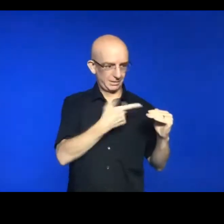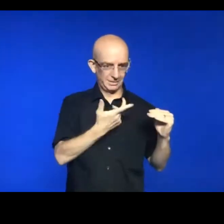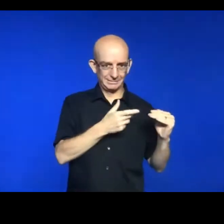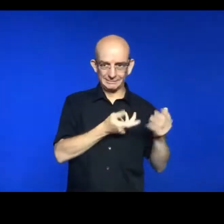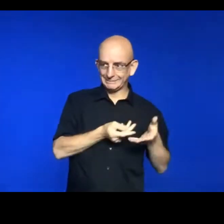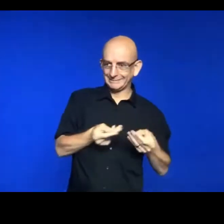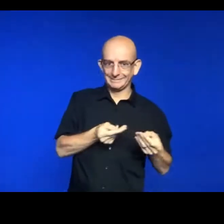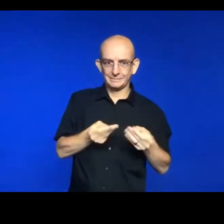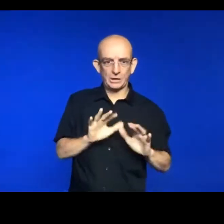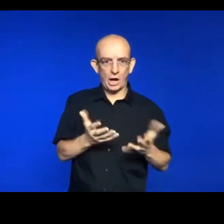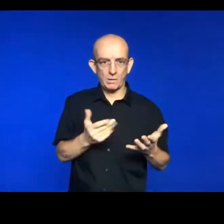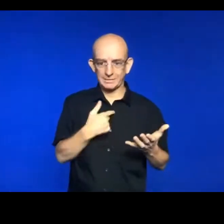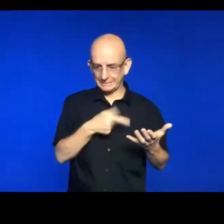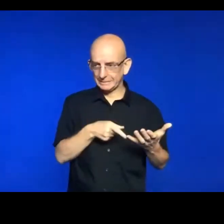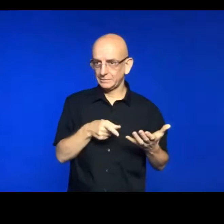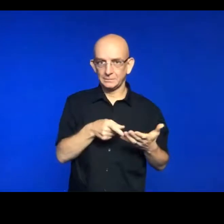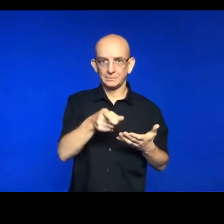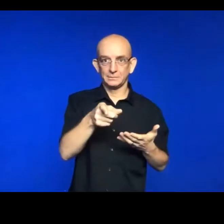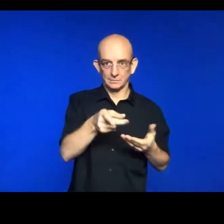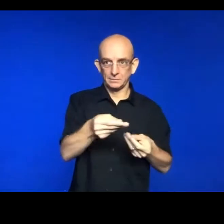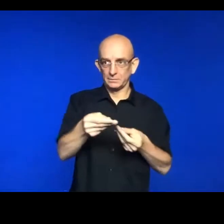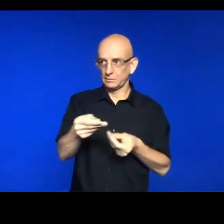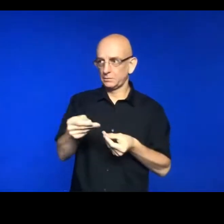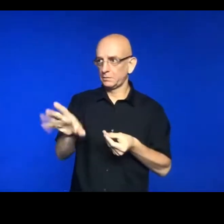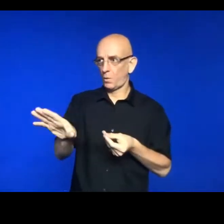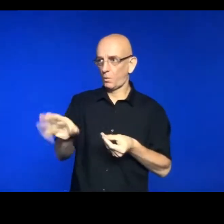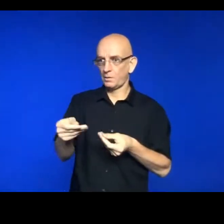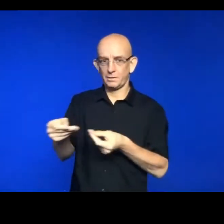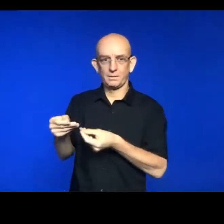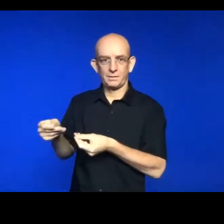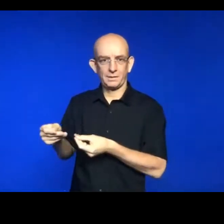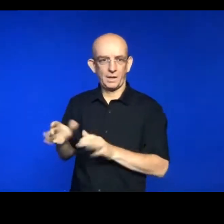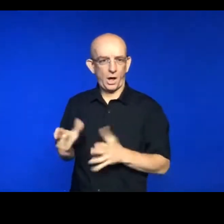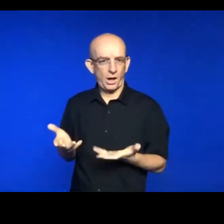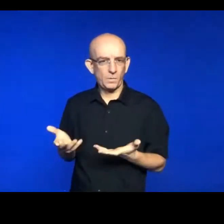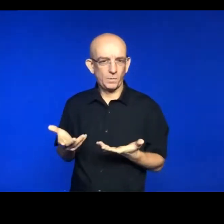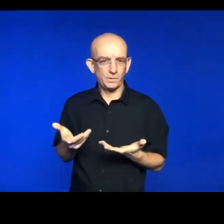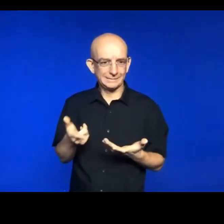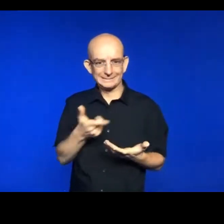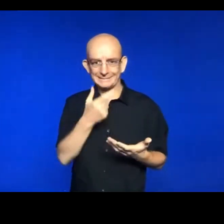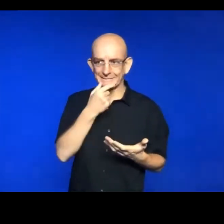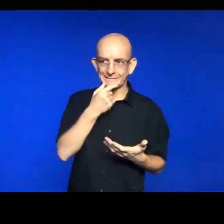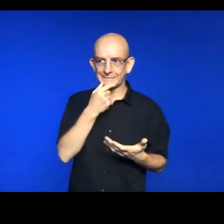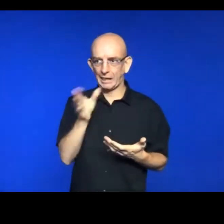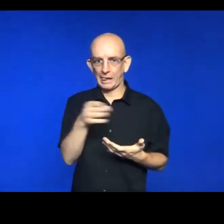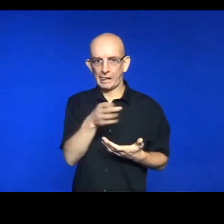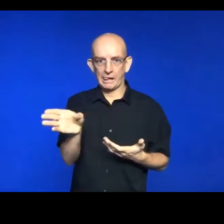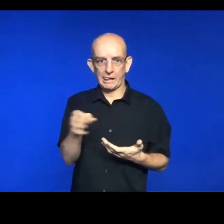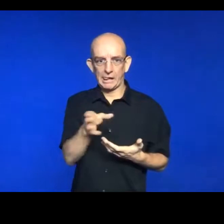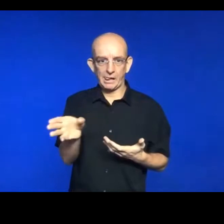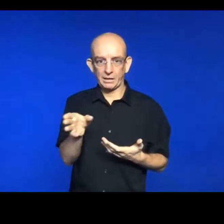triage, and in the context where this is needed, this is